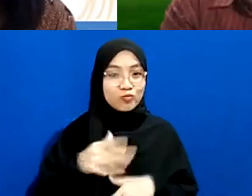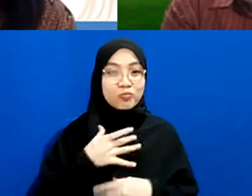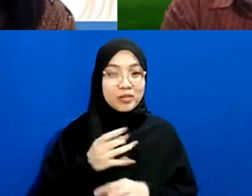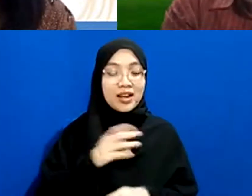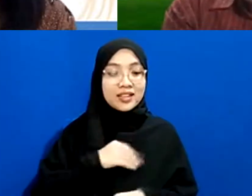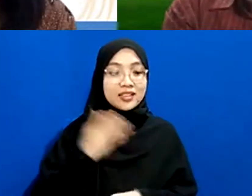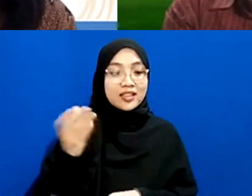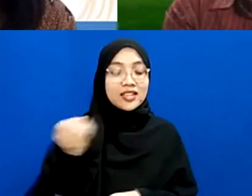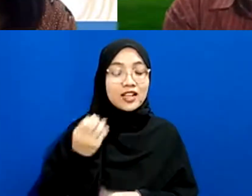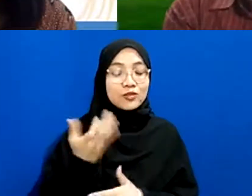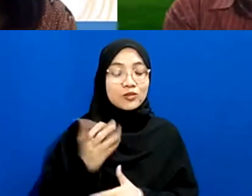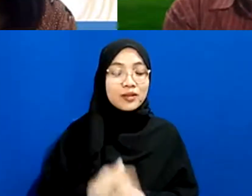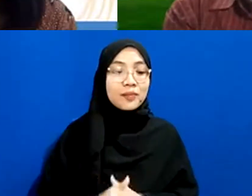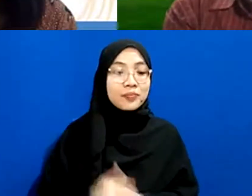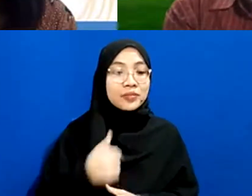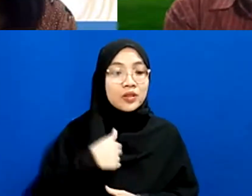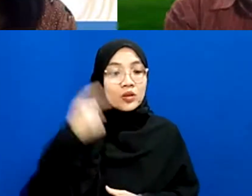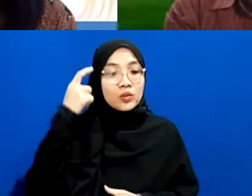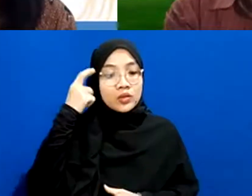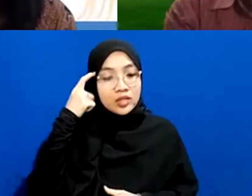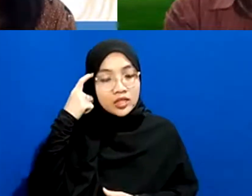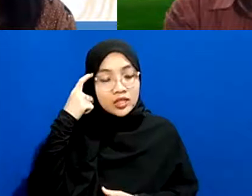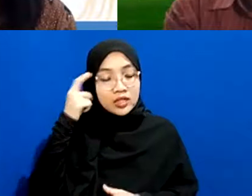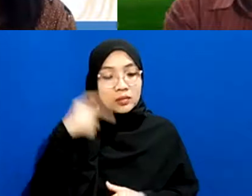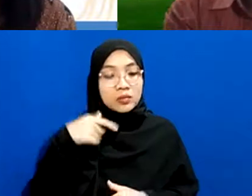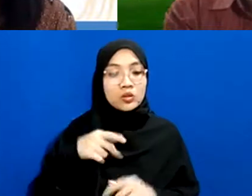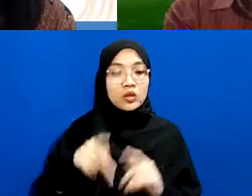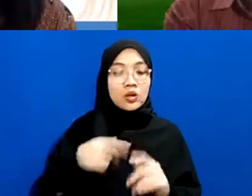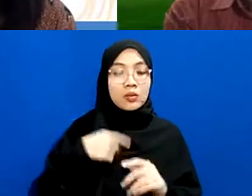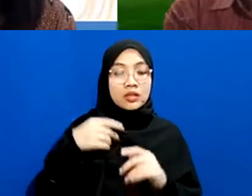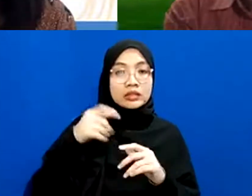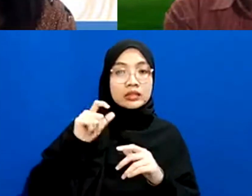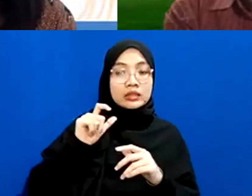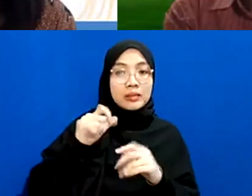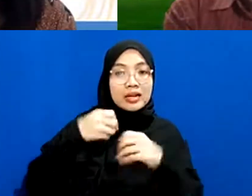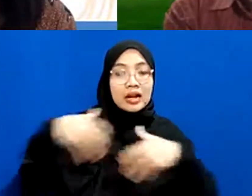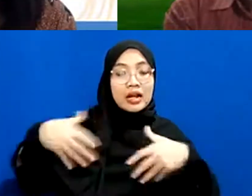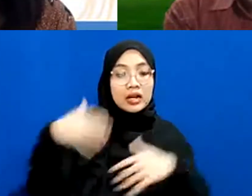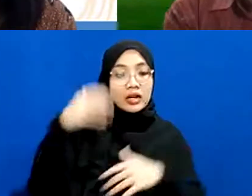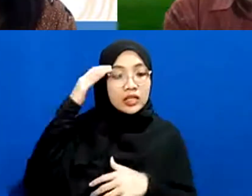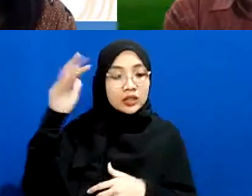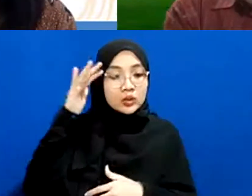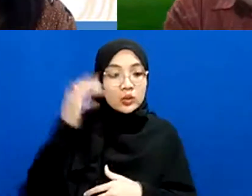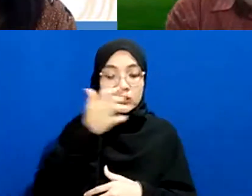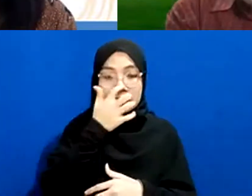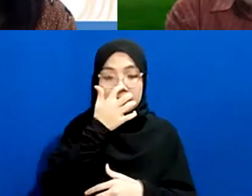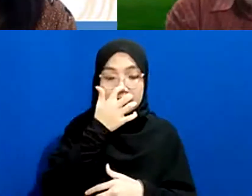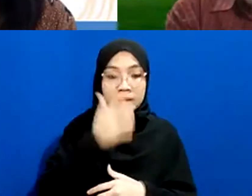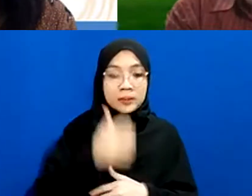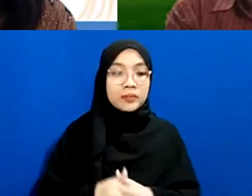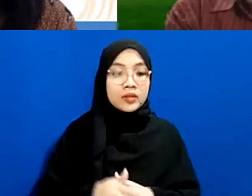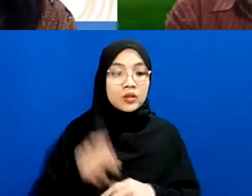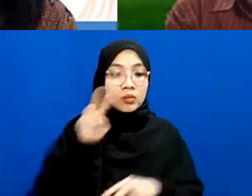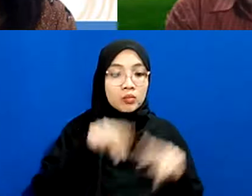I think that notion of using your theoretical framework to unpack and define the notion of access is a potentially